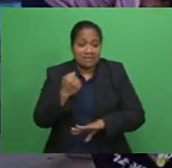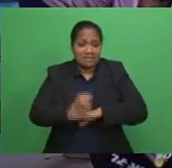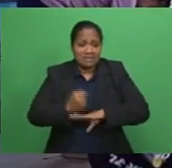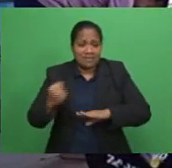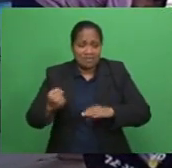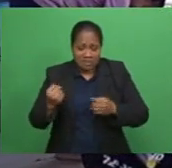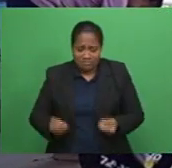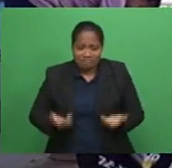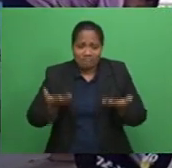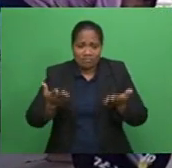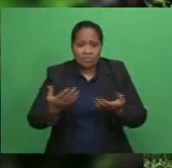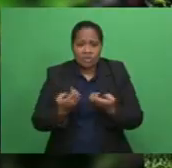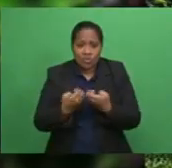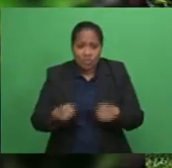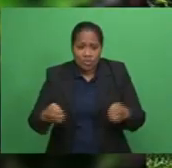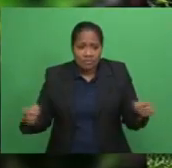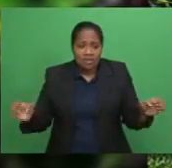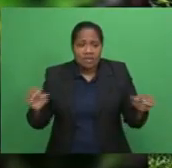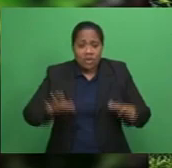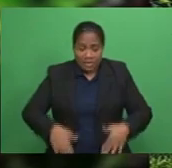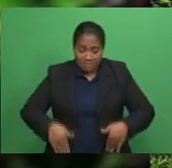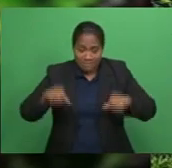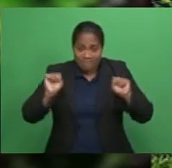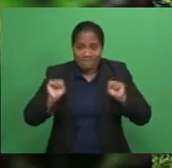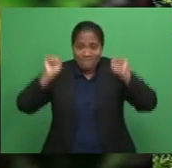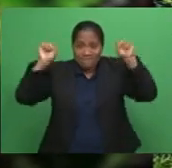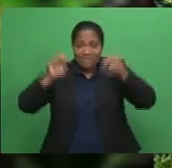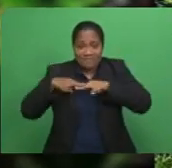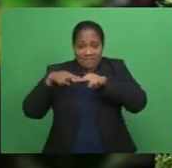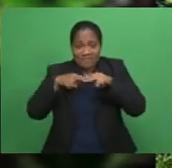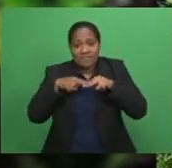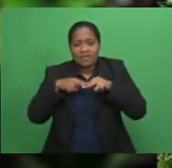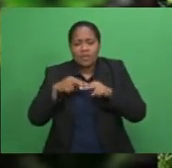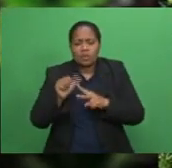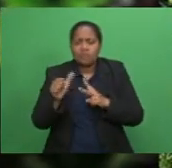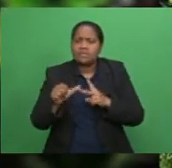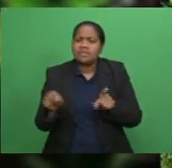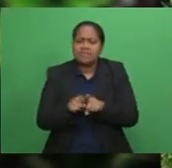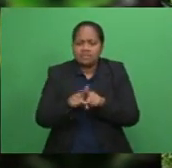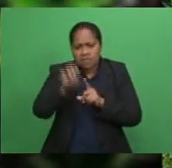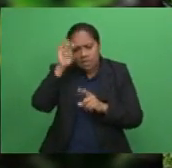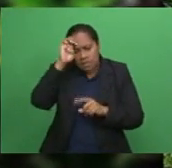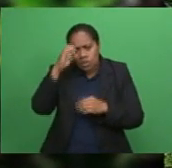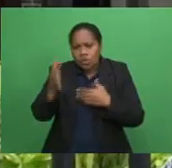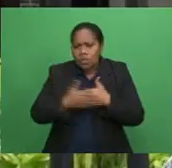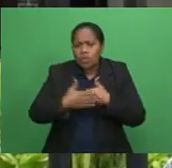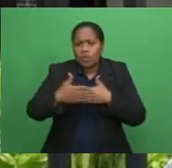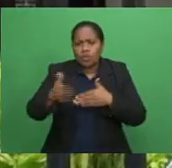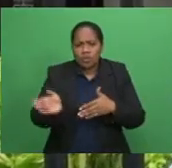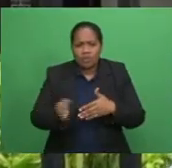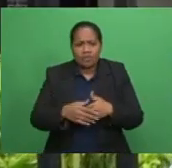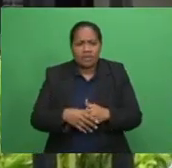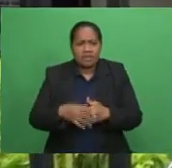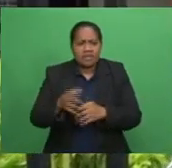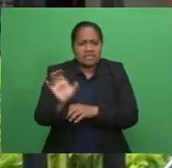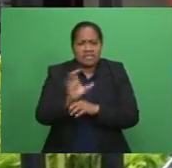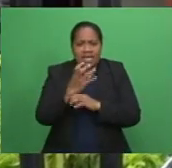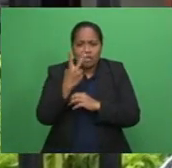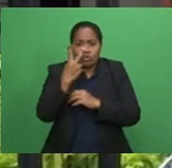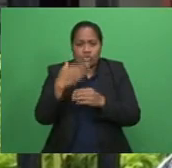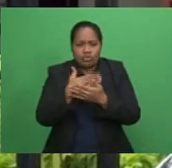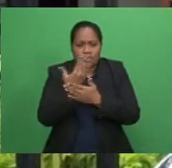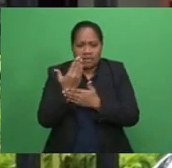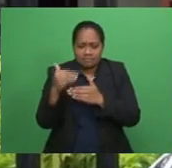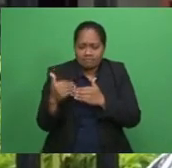equipment, Weightlifting Fiji is also expected to open the new Levuka Satellite Center in 2 days. We're looking at opening